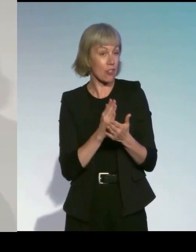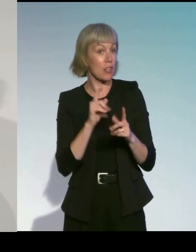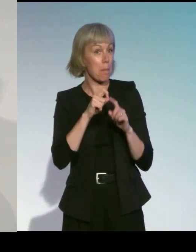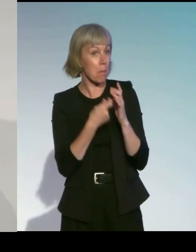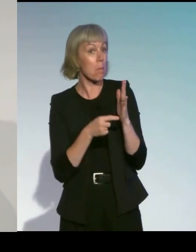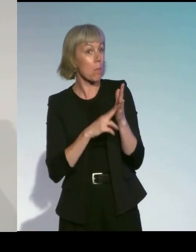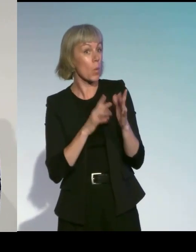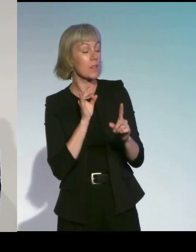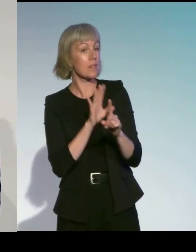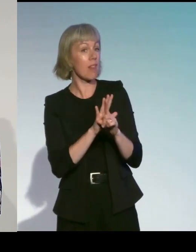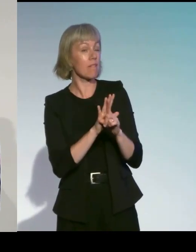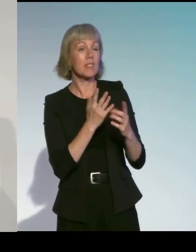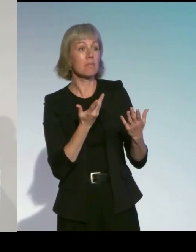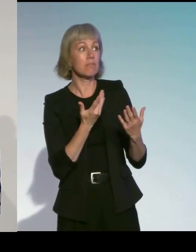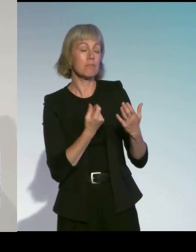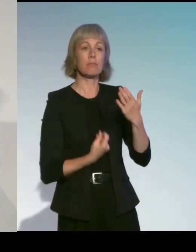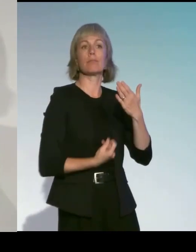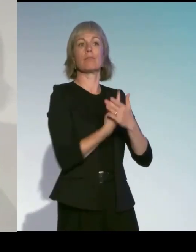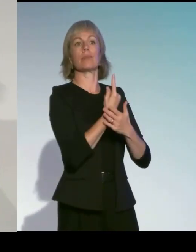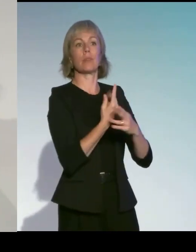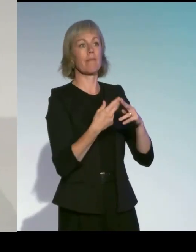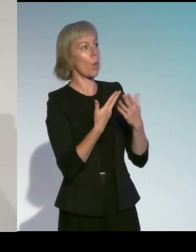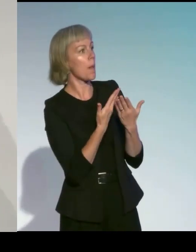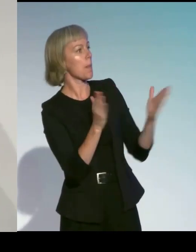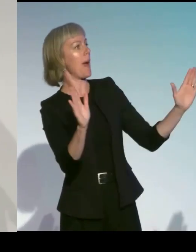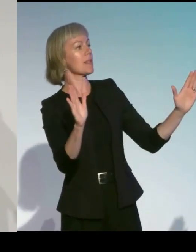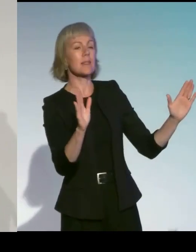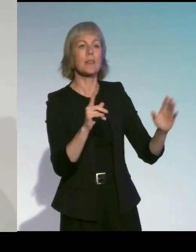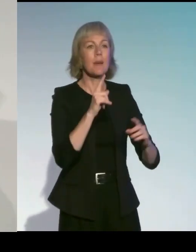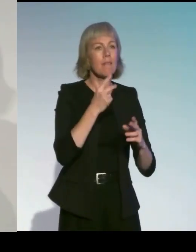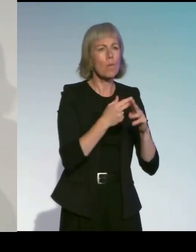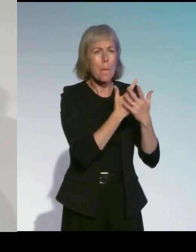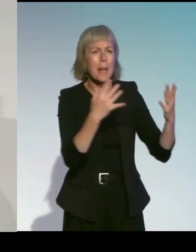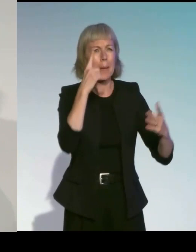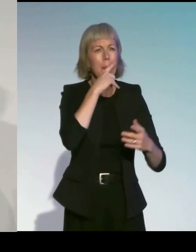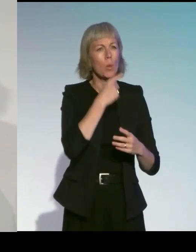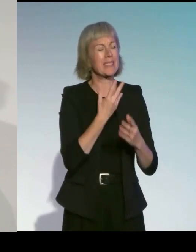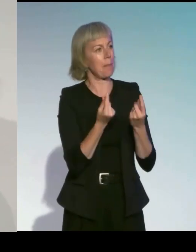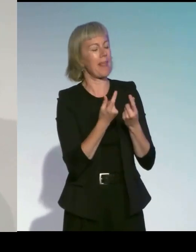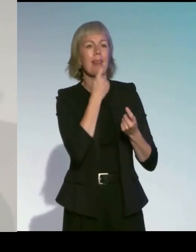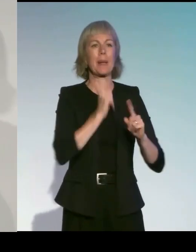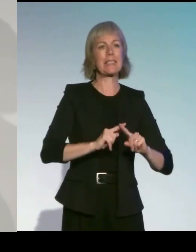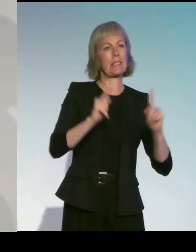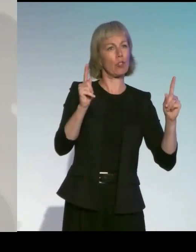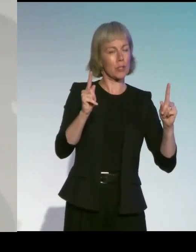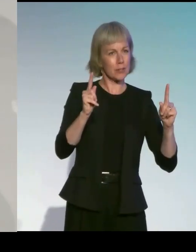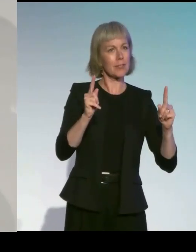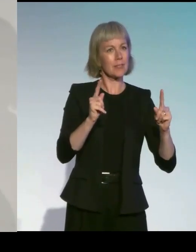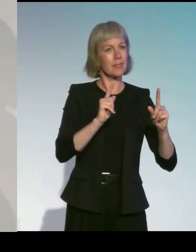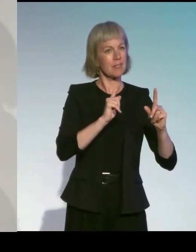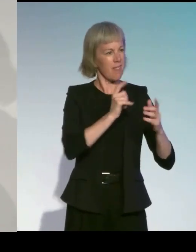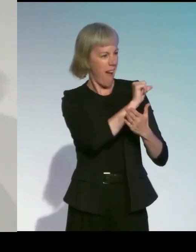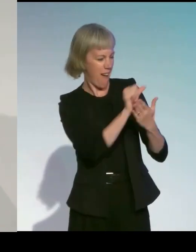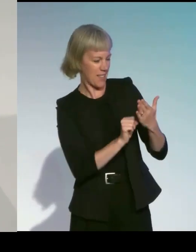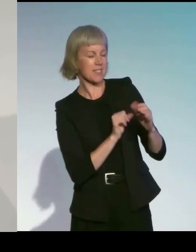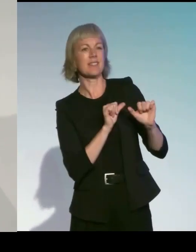as something that was seen as for the masses, entertainment that was different to preserve the status of art, and so art then became something